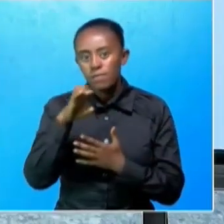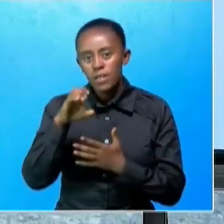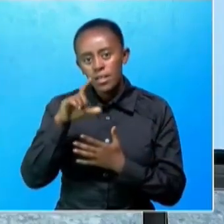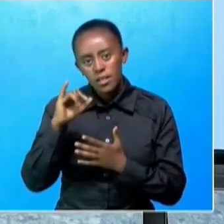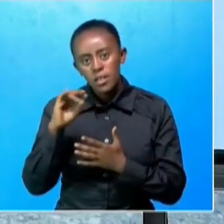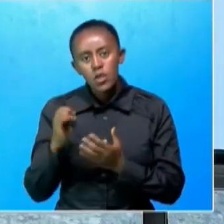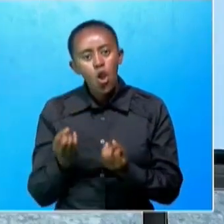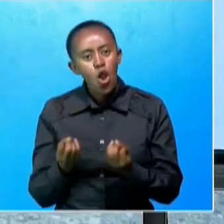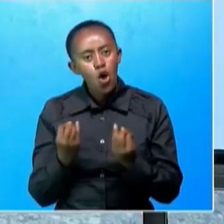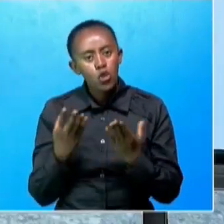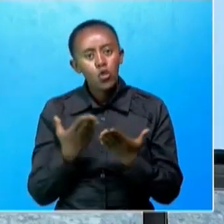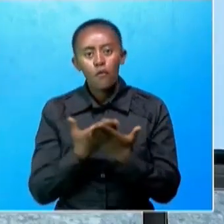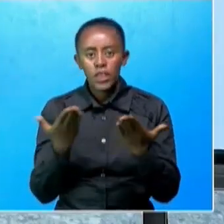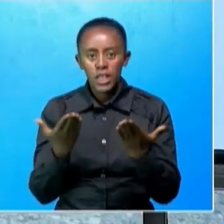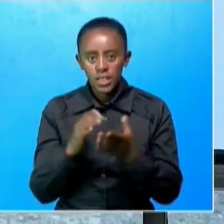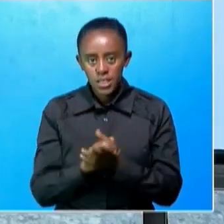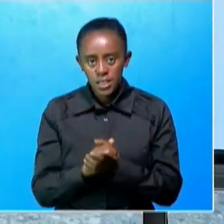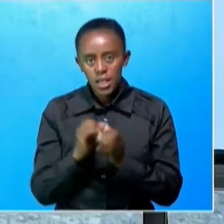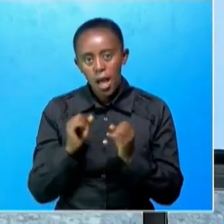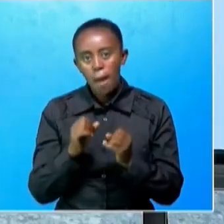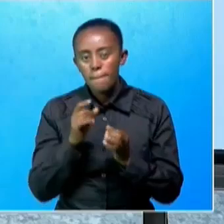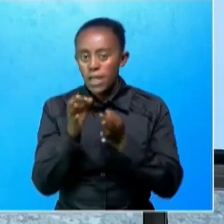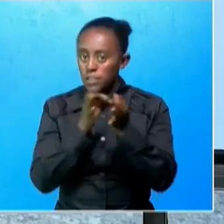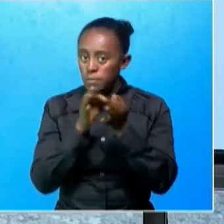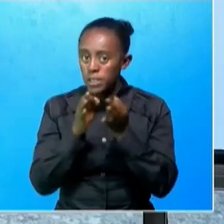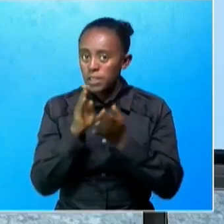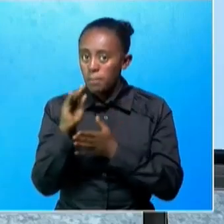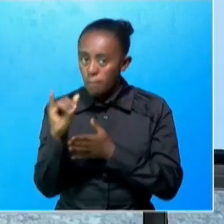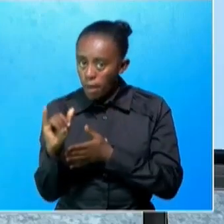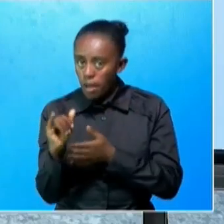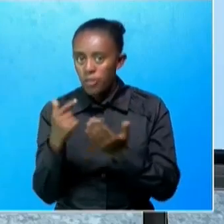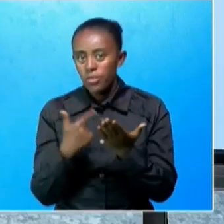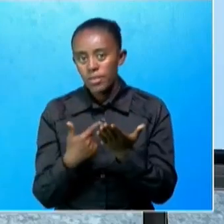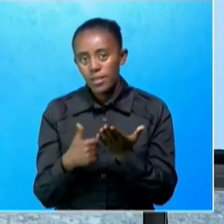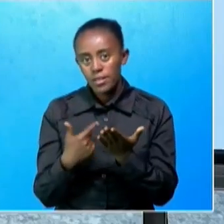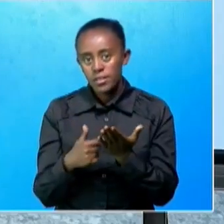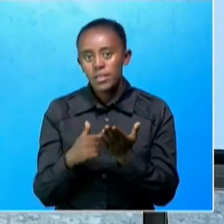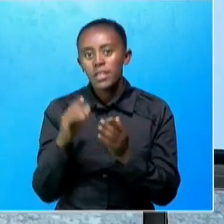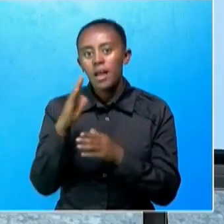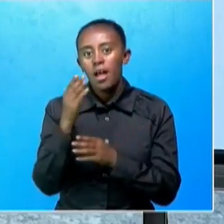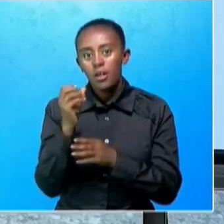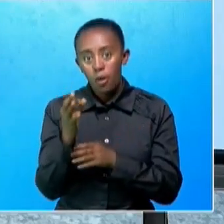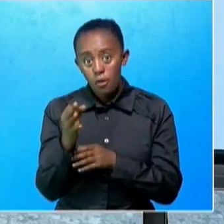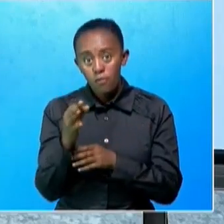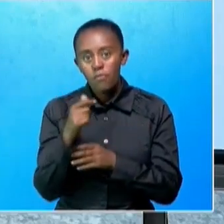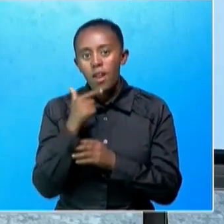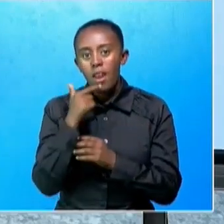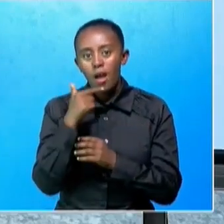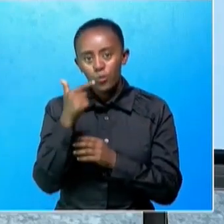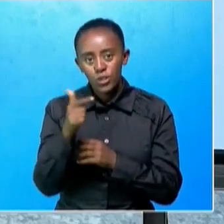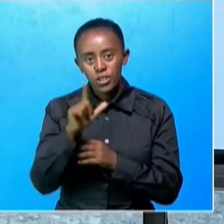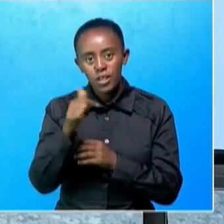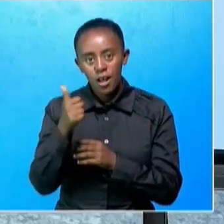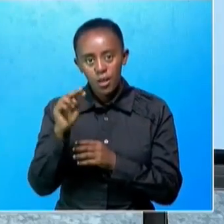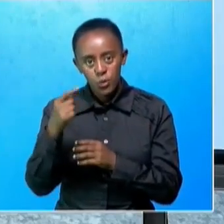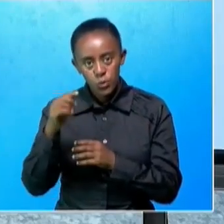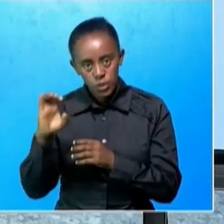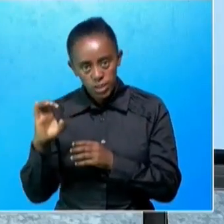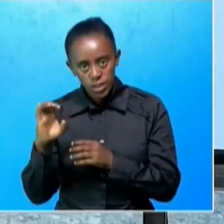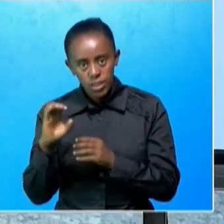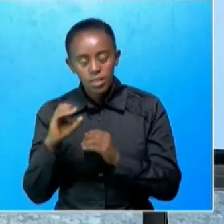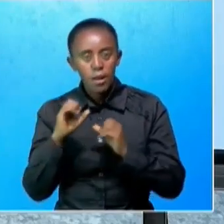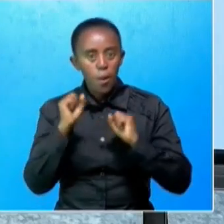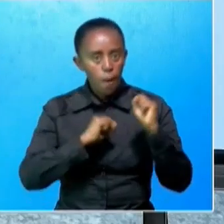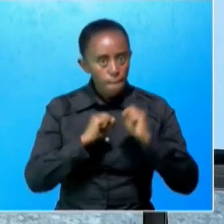of things can be expressed by this kind of language structure. That is compare